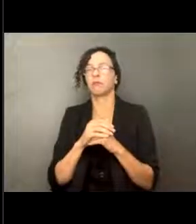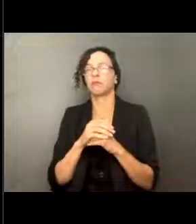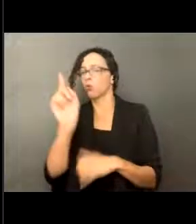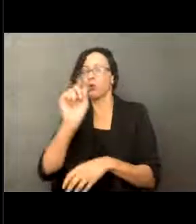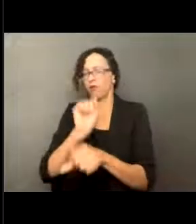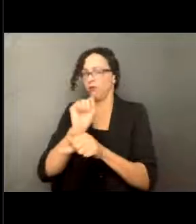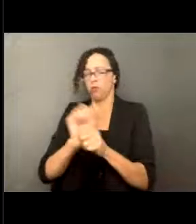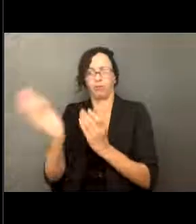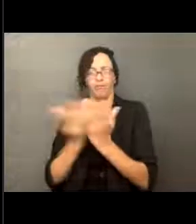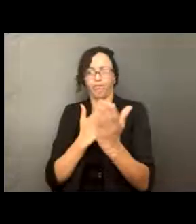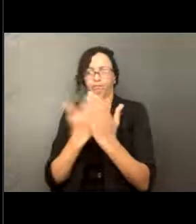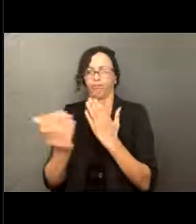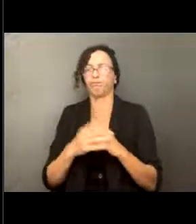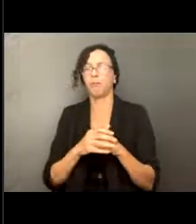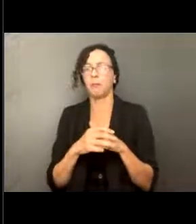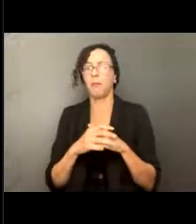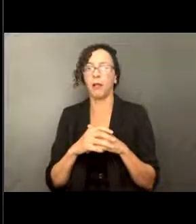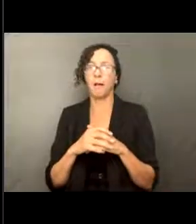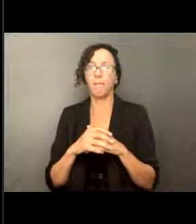work.